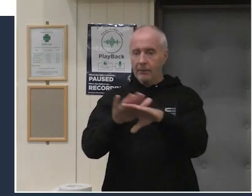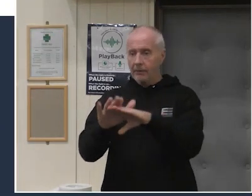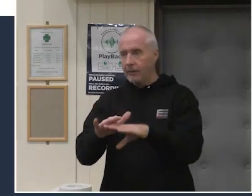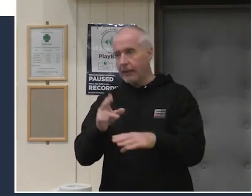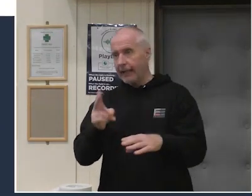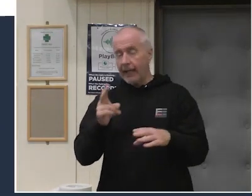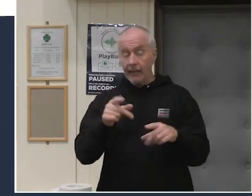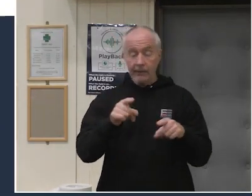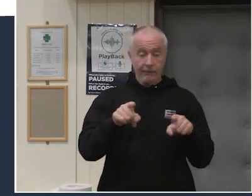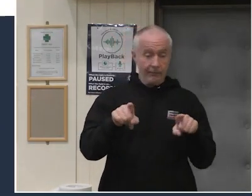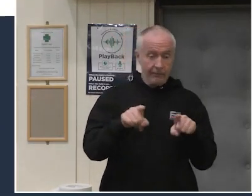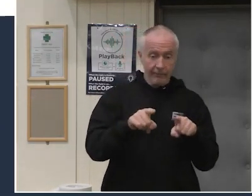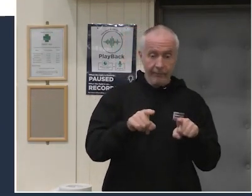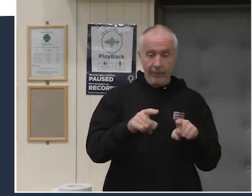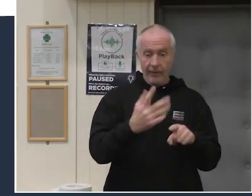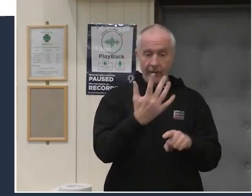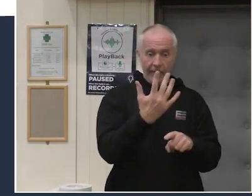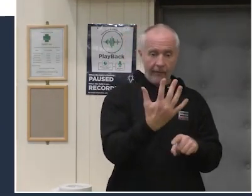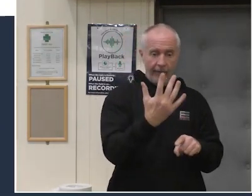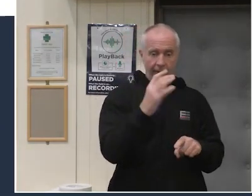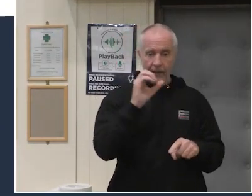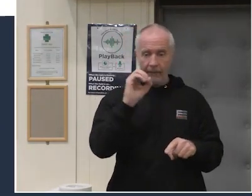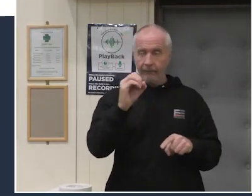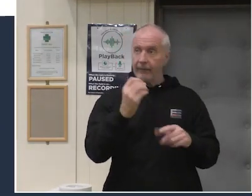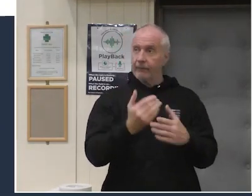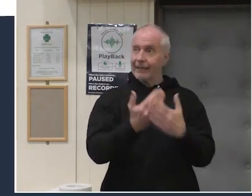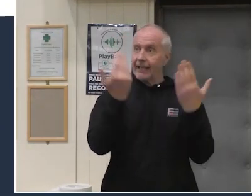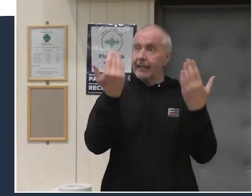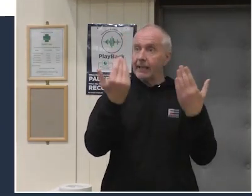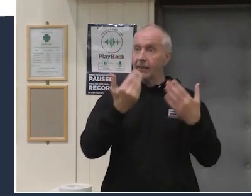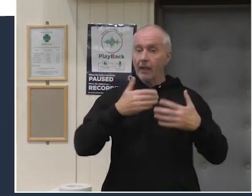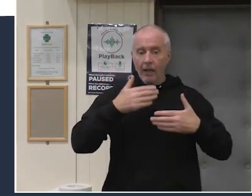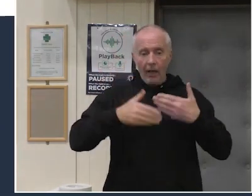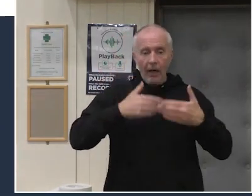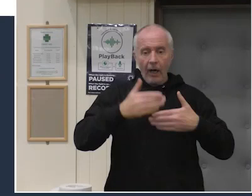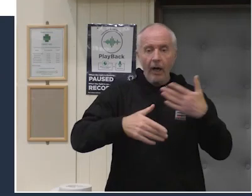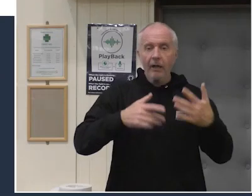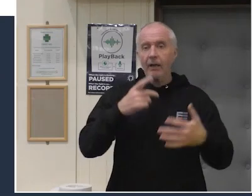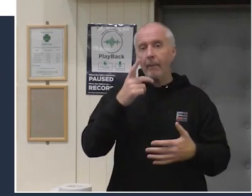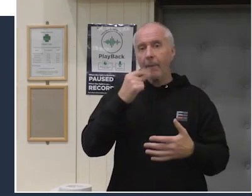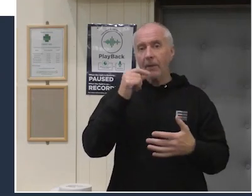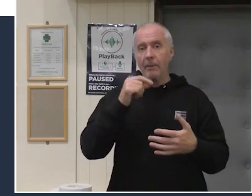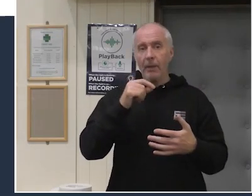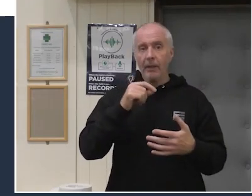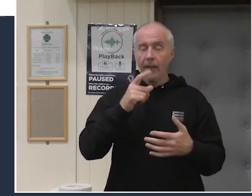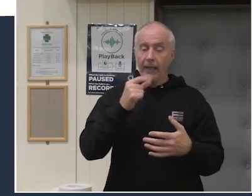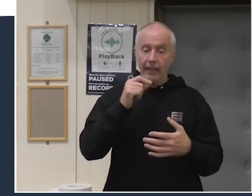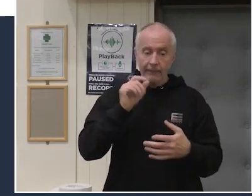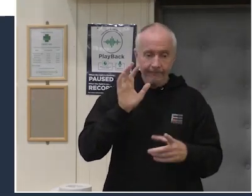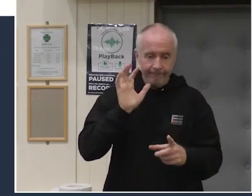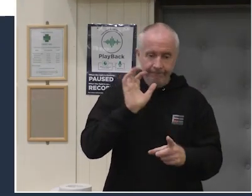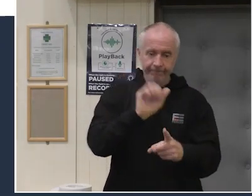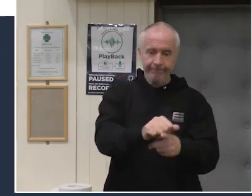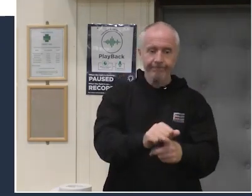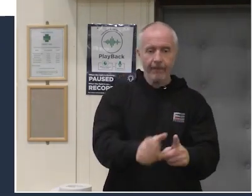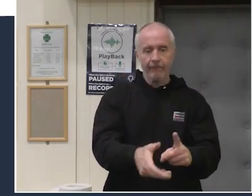stuff around it, in 50 days we're doing pretty well and we might stand a chance of finding something.